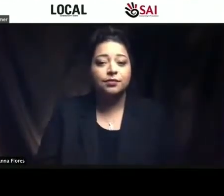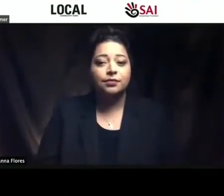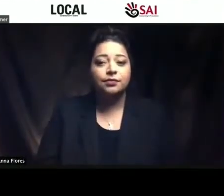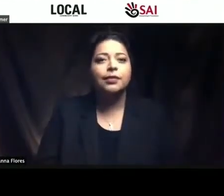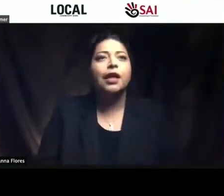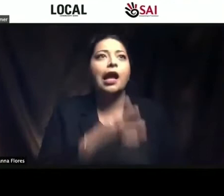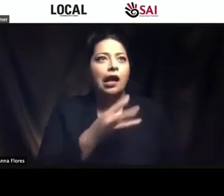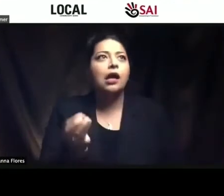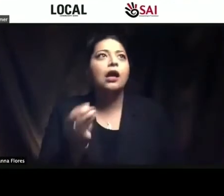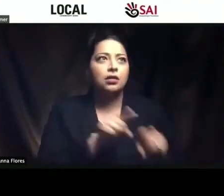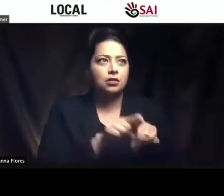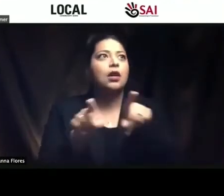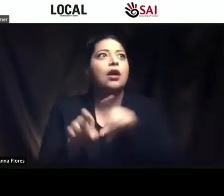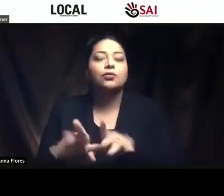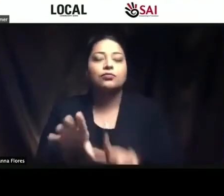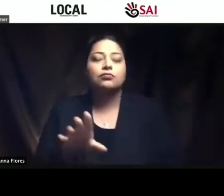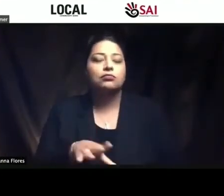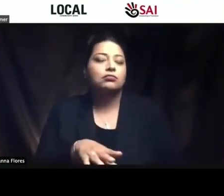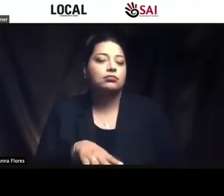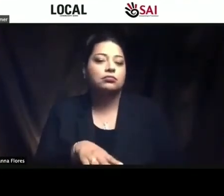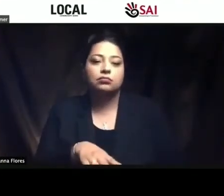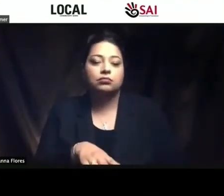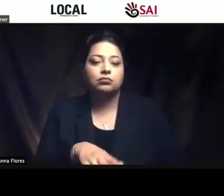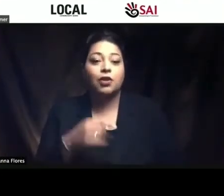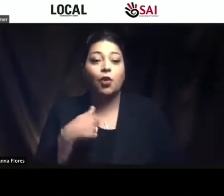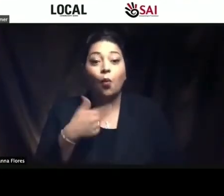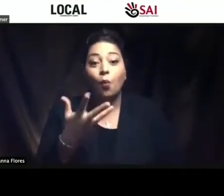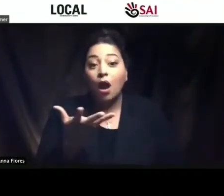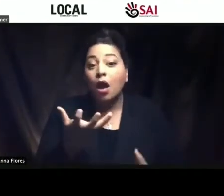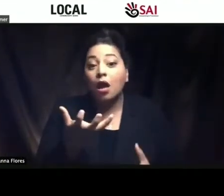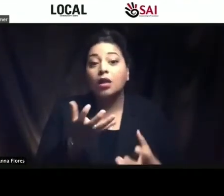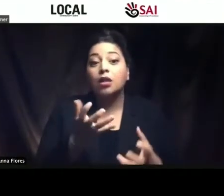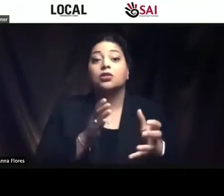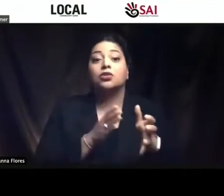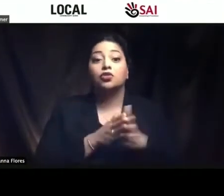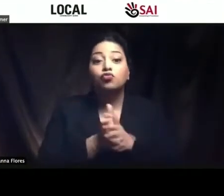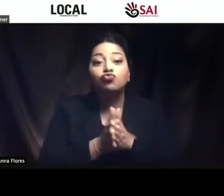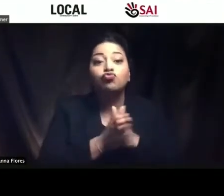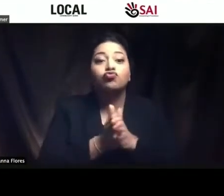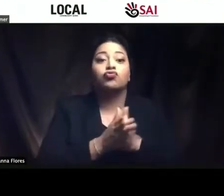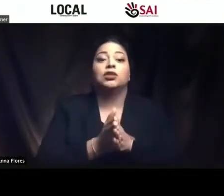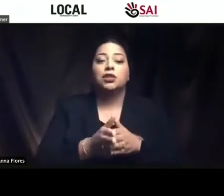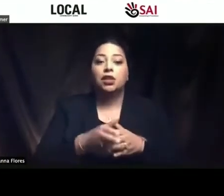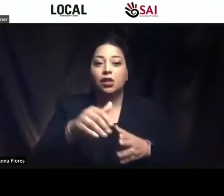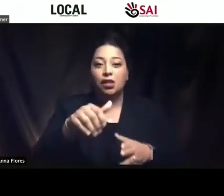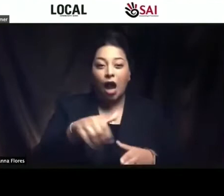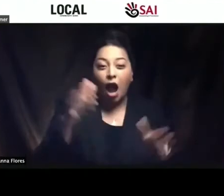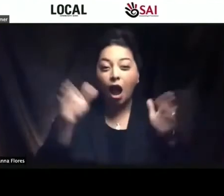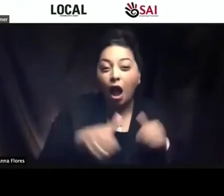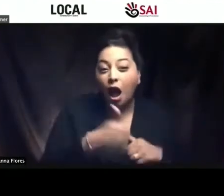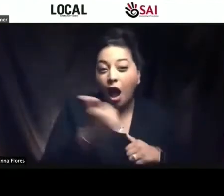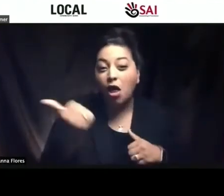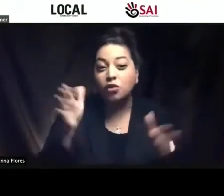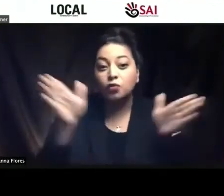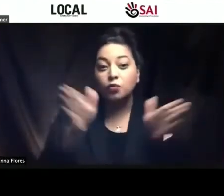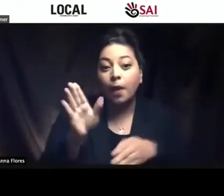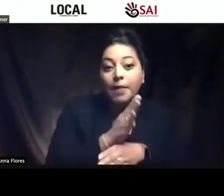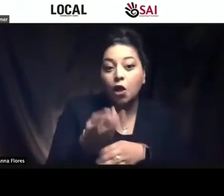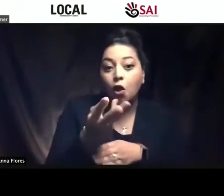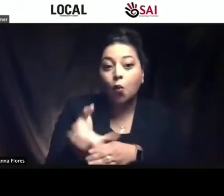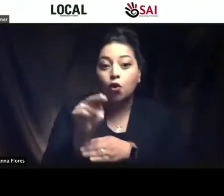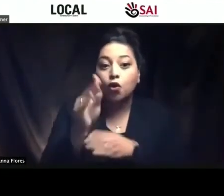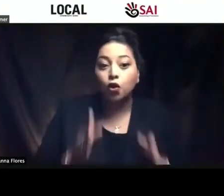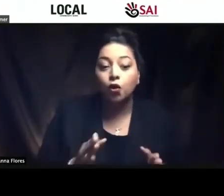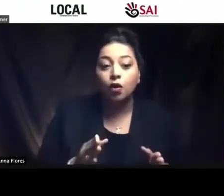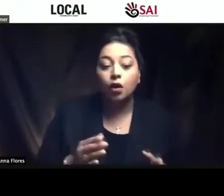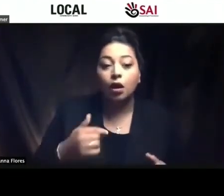And also just to encourage and uplift other people and other small business owners as well. As a